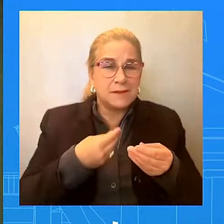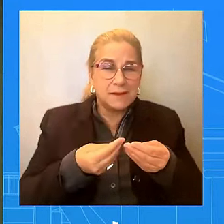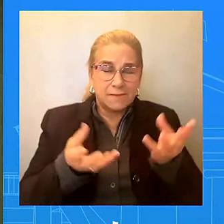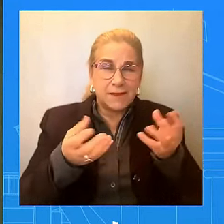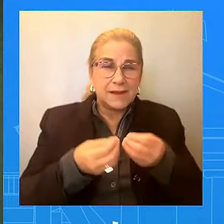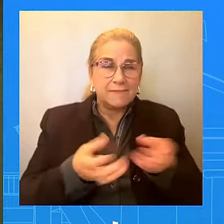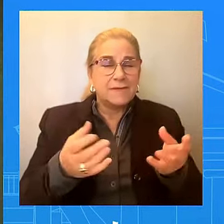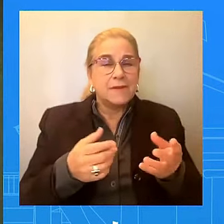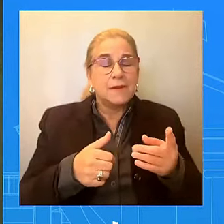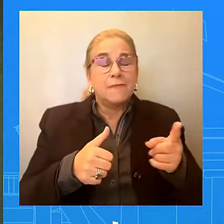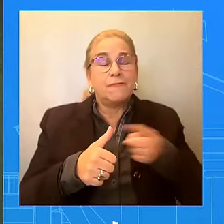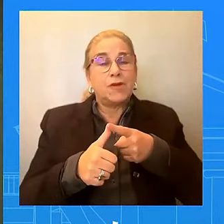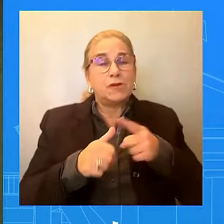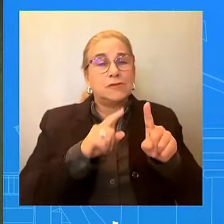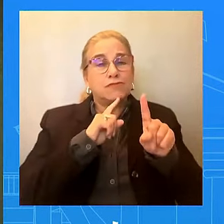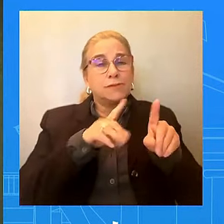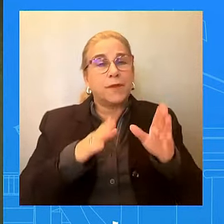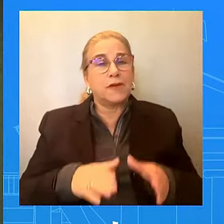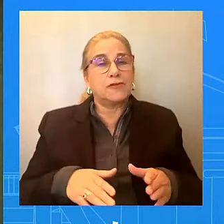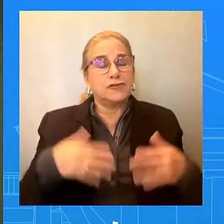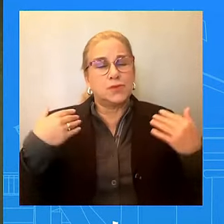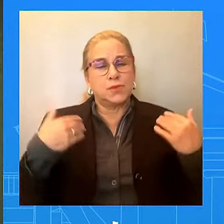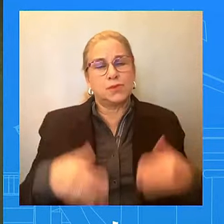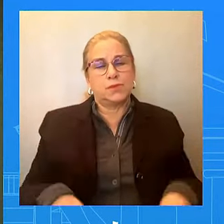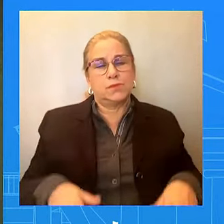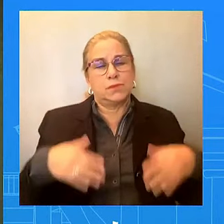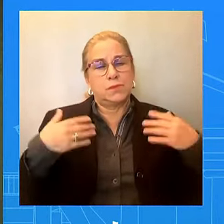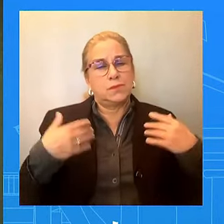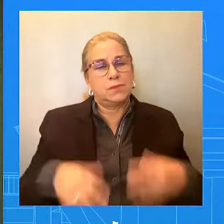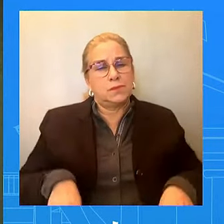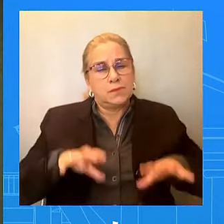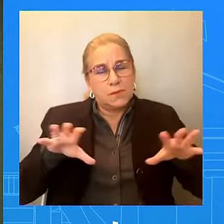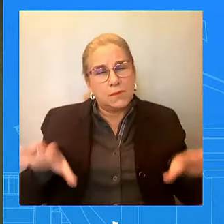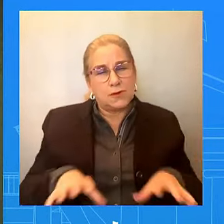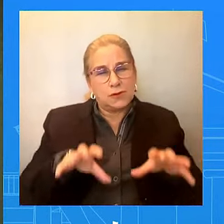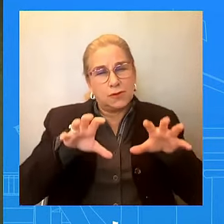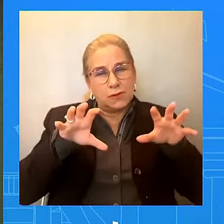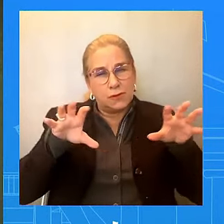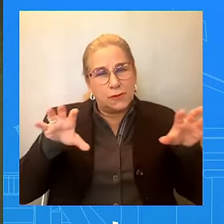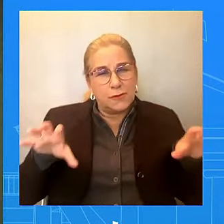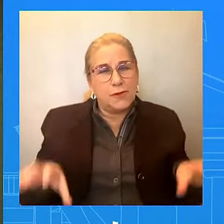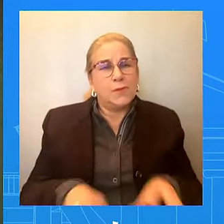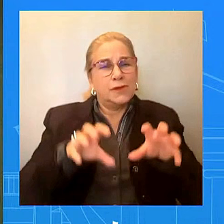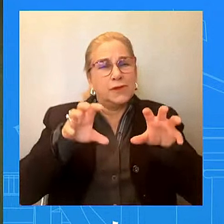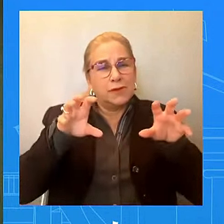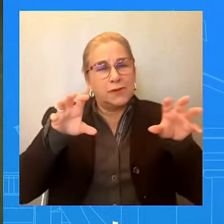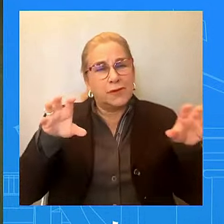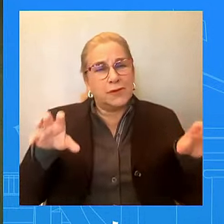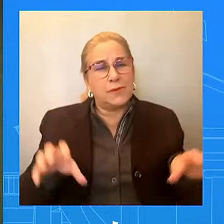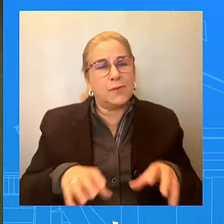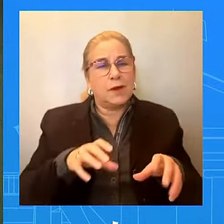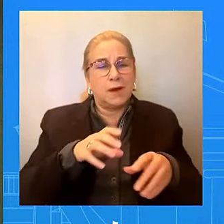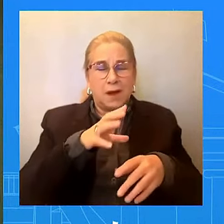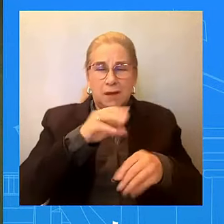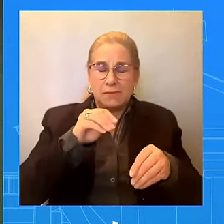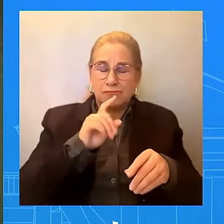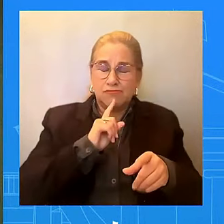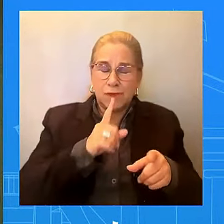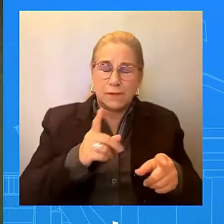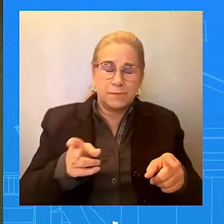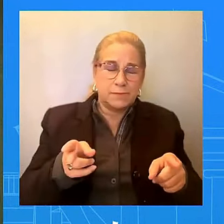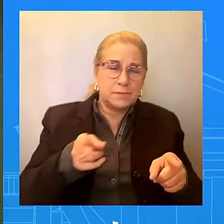in extremely difficult circumstances. We are all immensely grateful for their extraordinary,